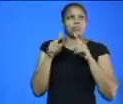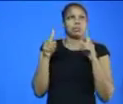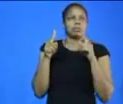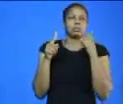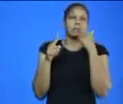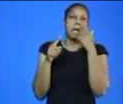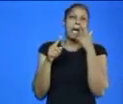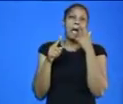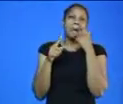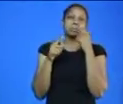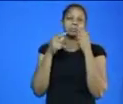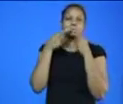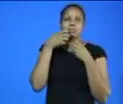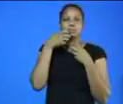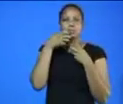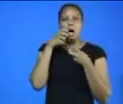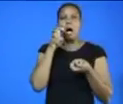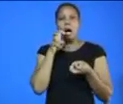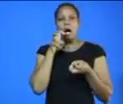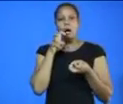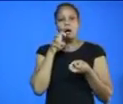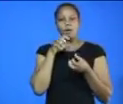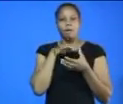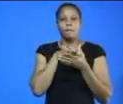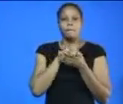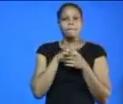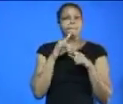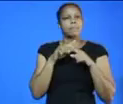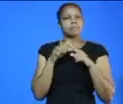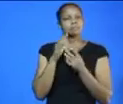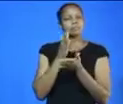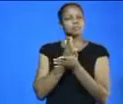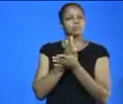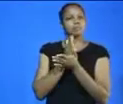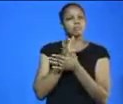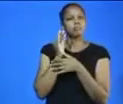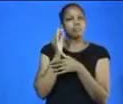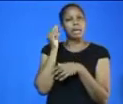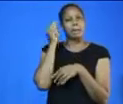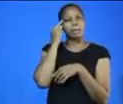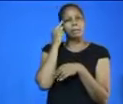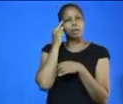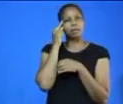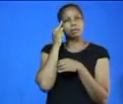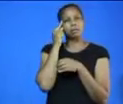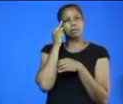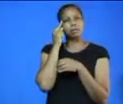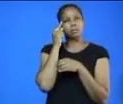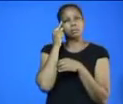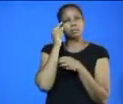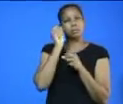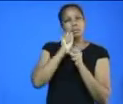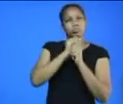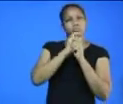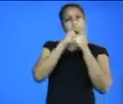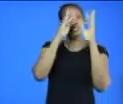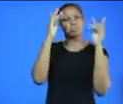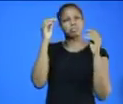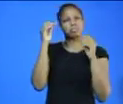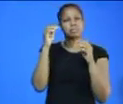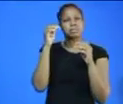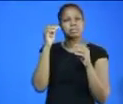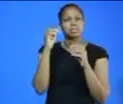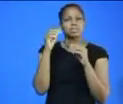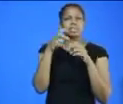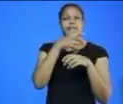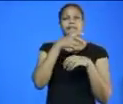for the sheer shock. But as I paused, my mind raced to the thief on the cross, who never had a chance